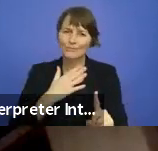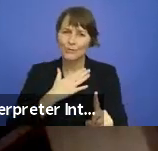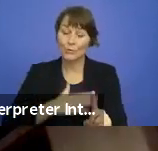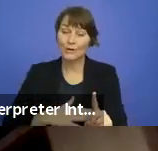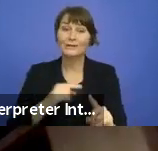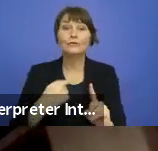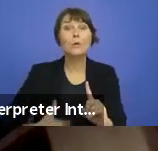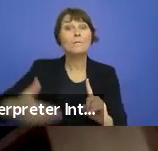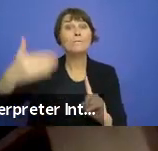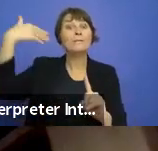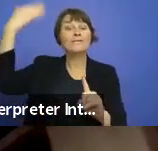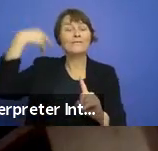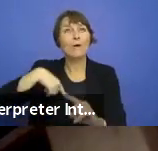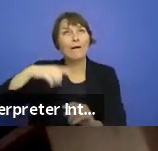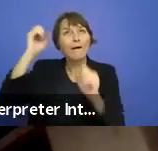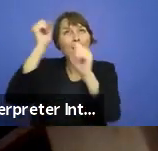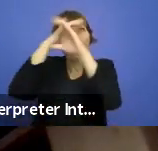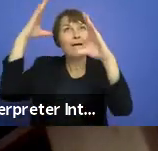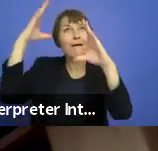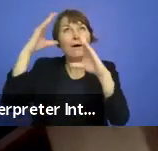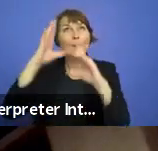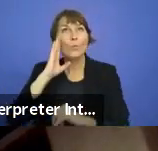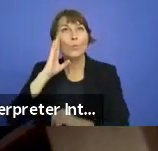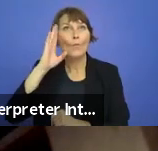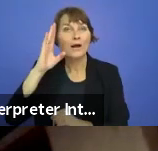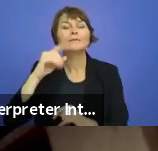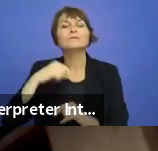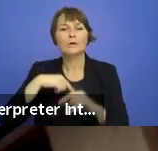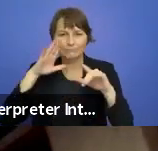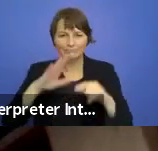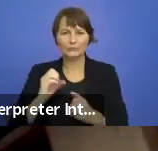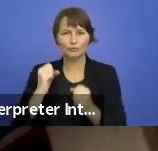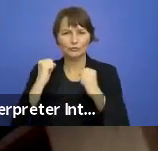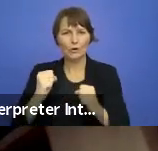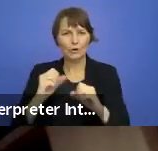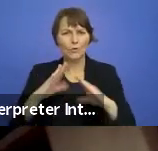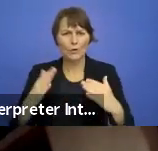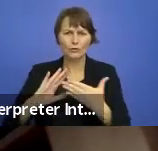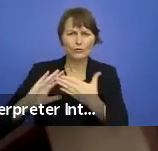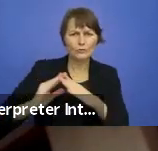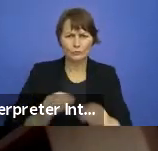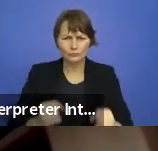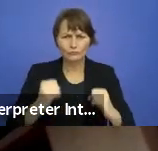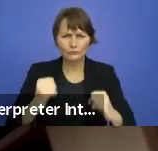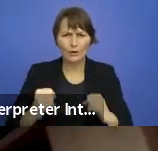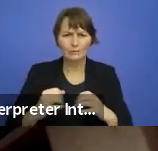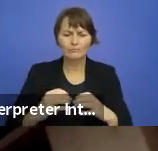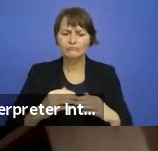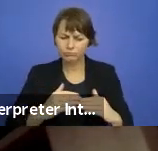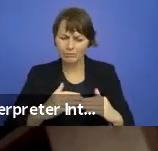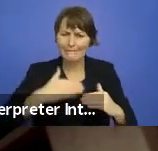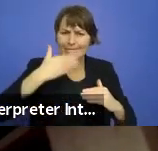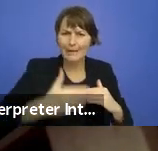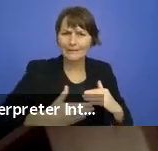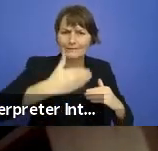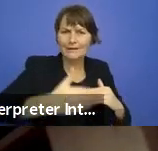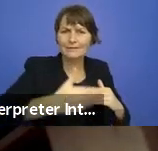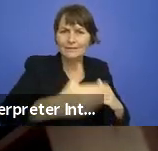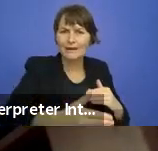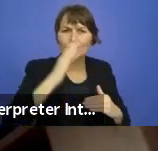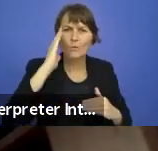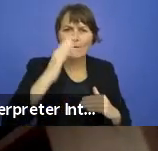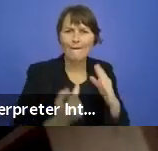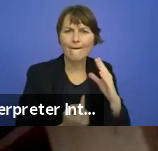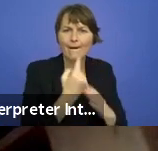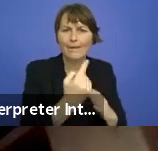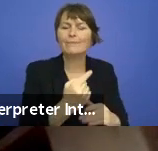created the work, community, connection and collaboration, will support us through this next chapter in the story of the season. And it